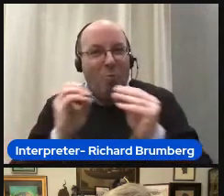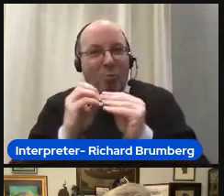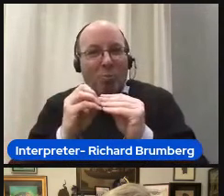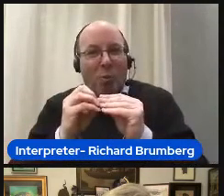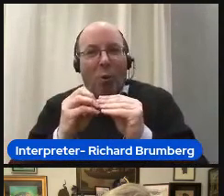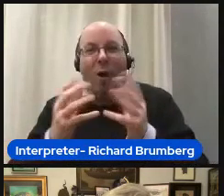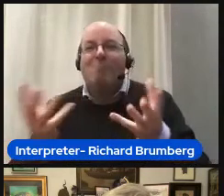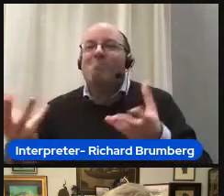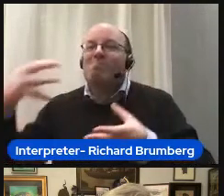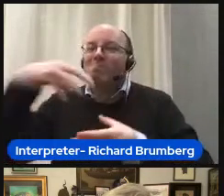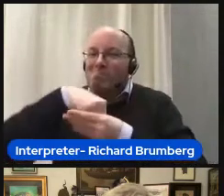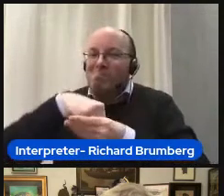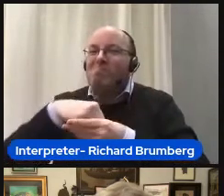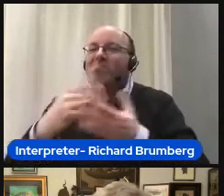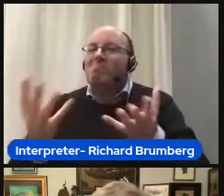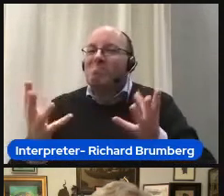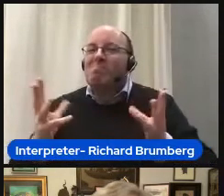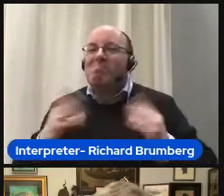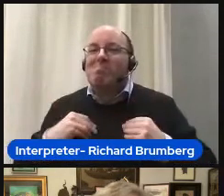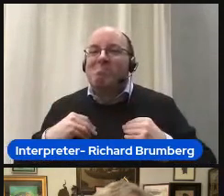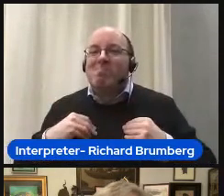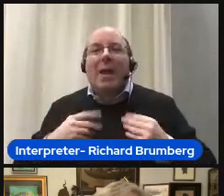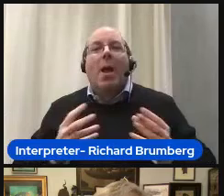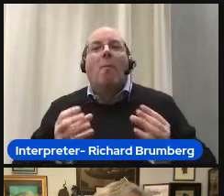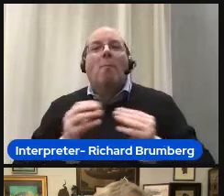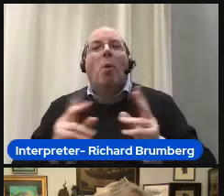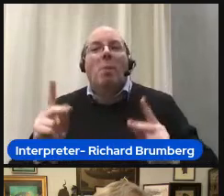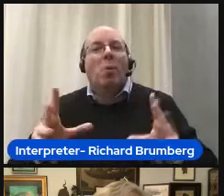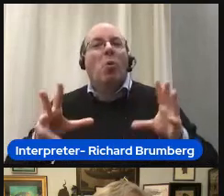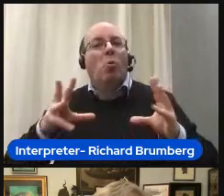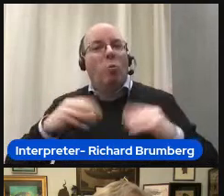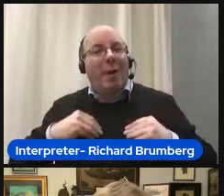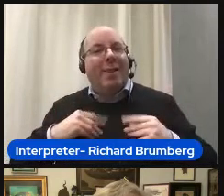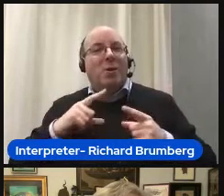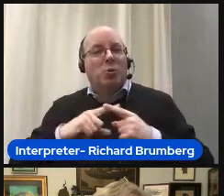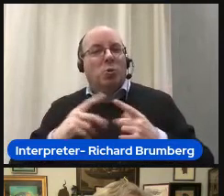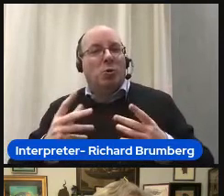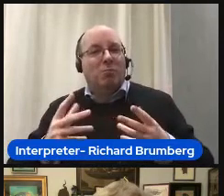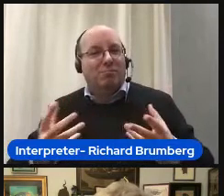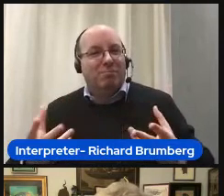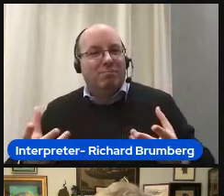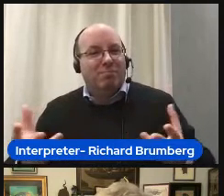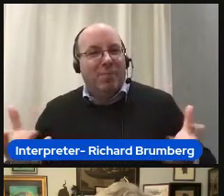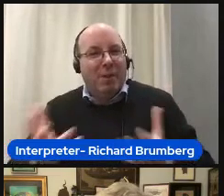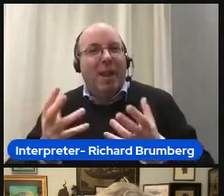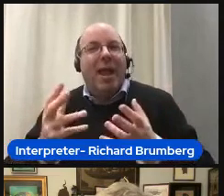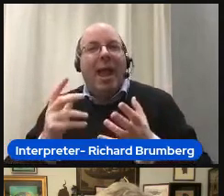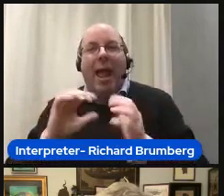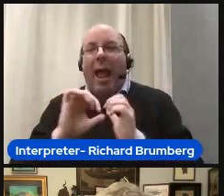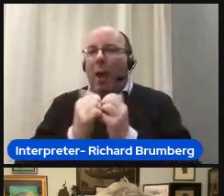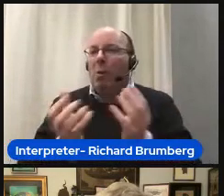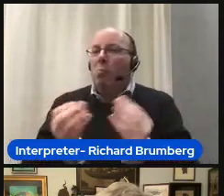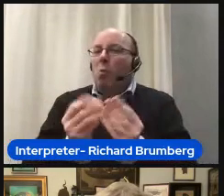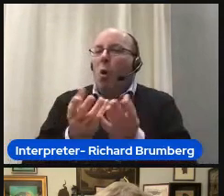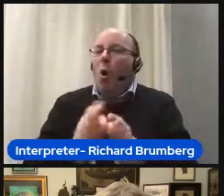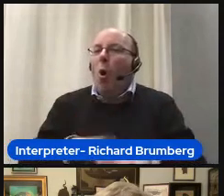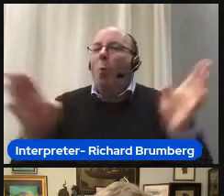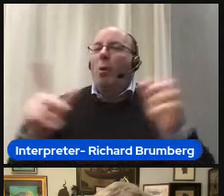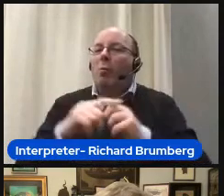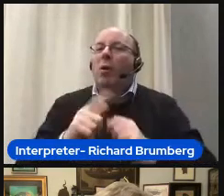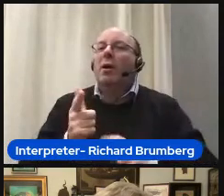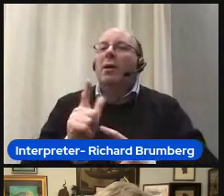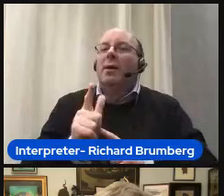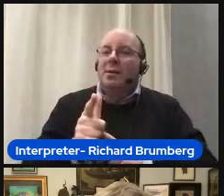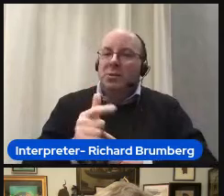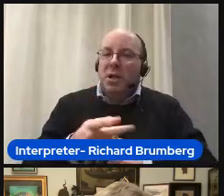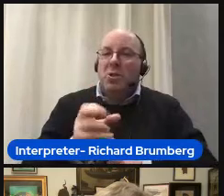of inclusion and many more people willing to embrace and explore how to be more welcoming for gender and sexually